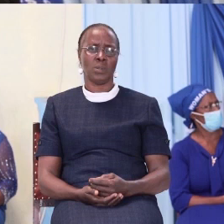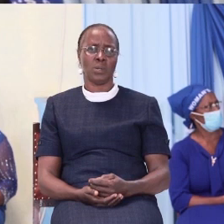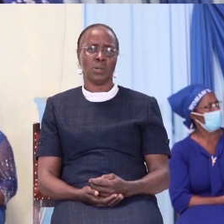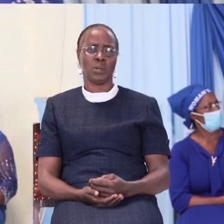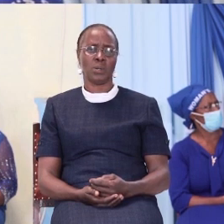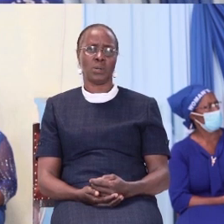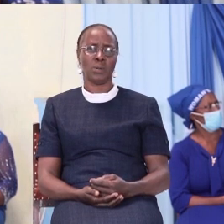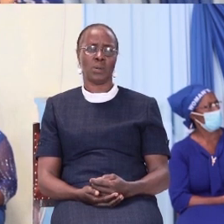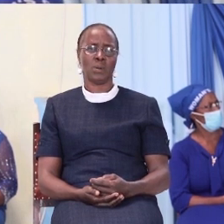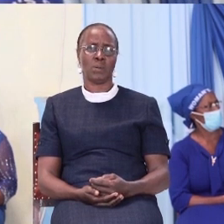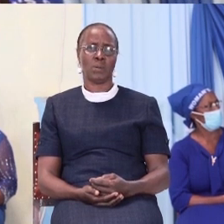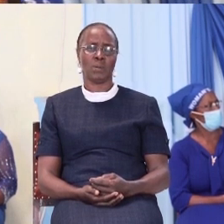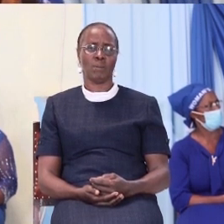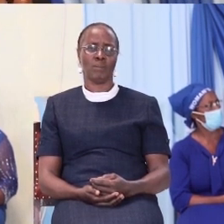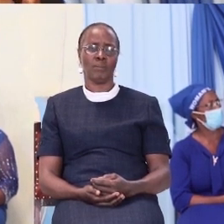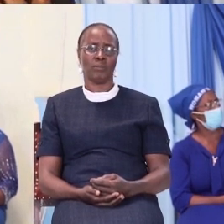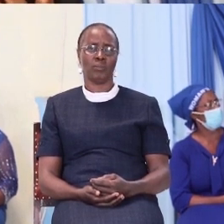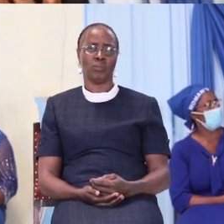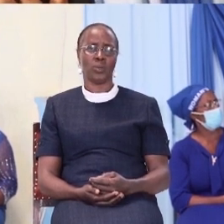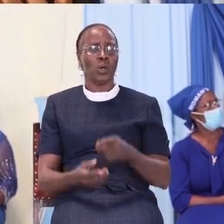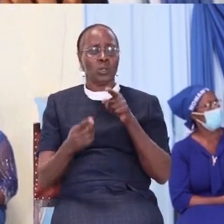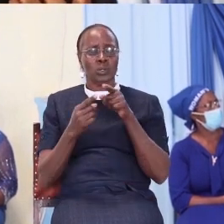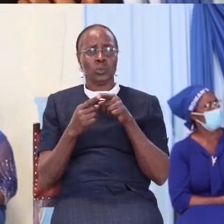This was not an easy